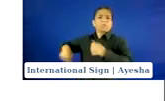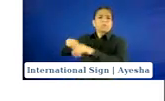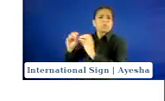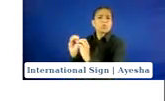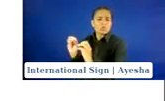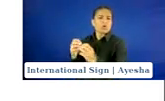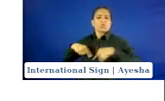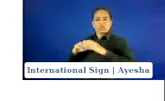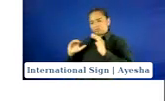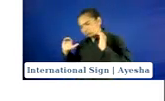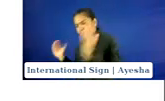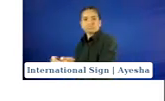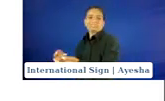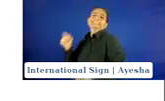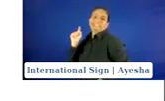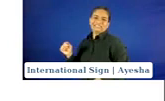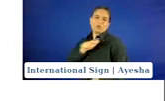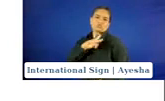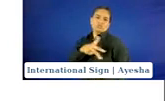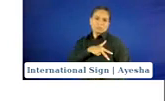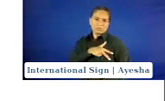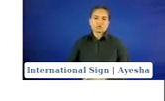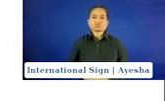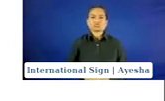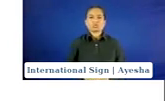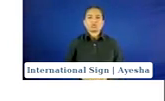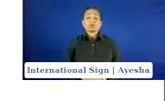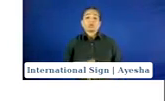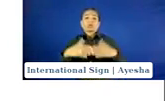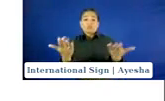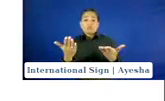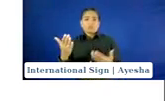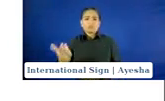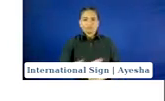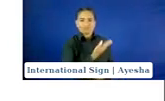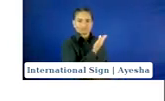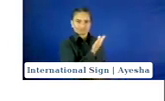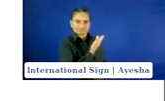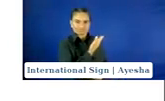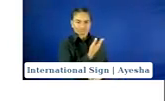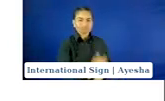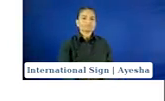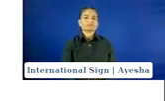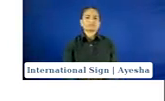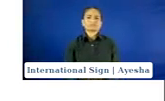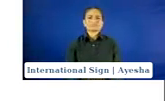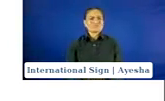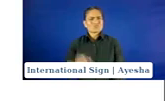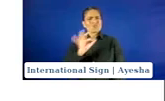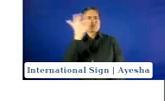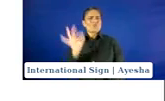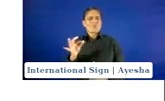So why focus on inclusion? Well, the Leave No One Behind is the